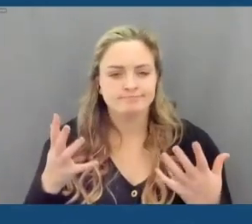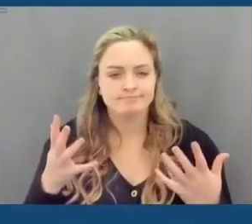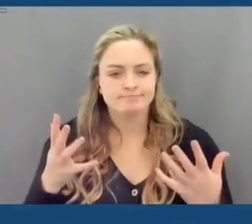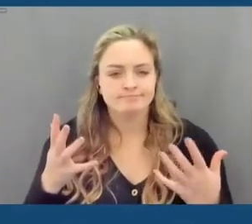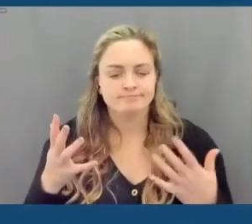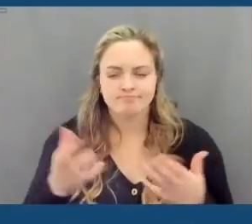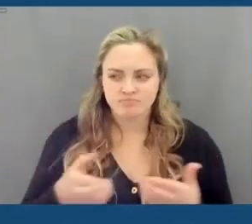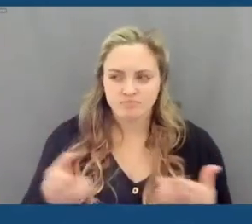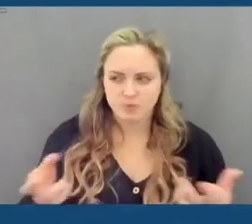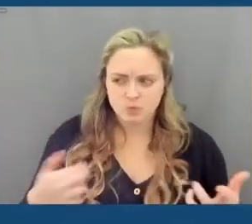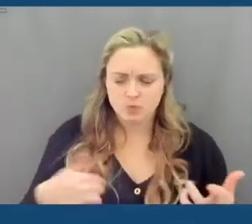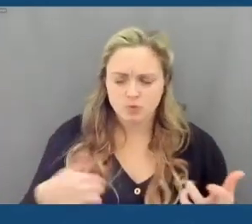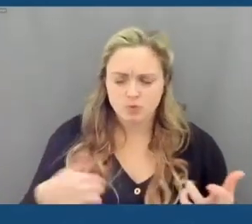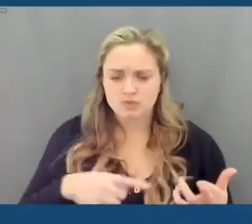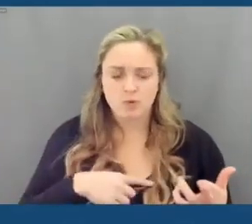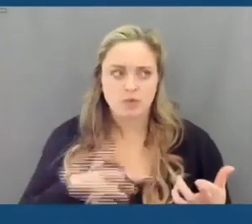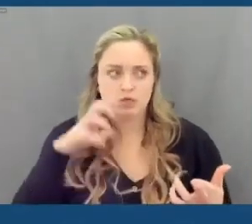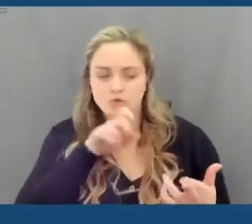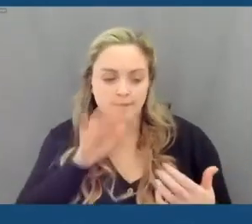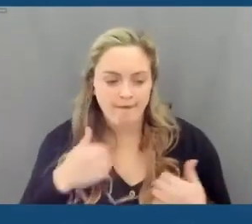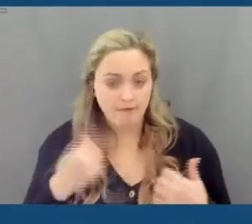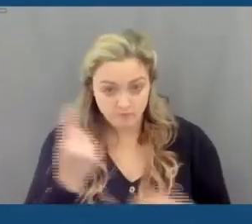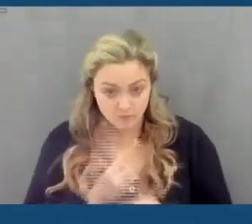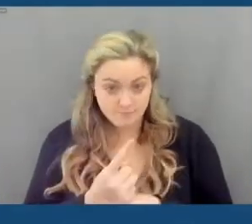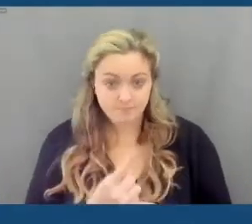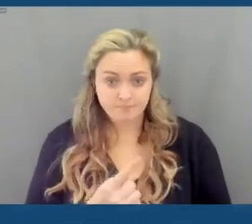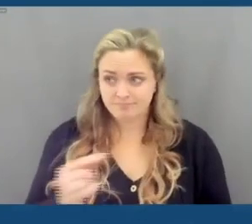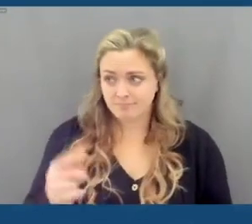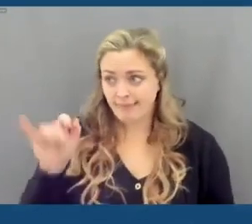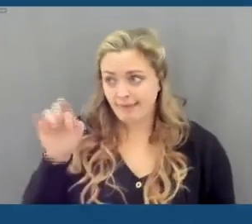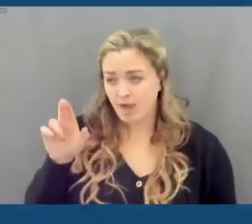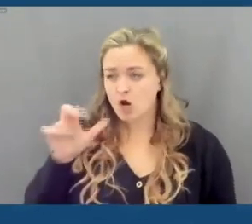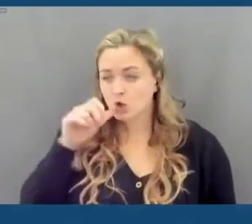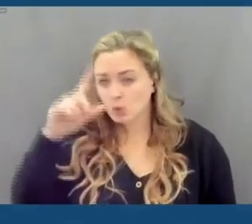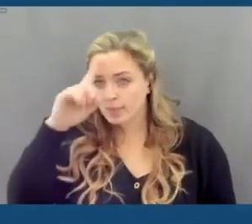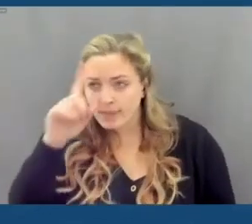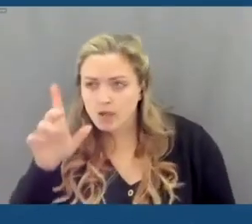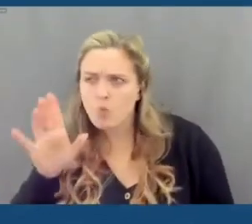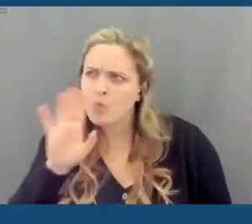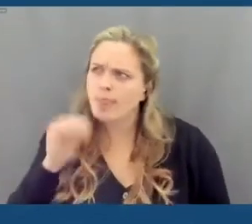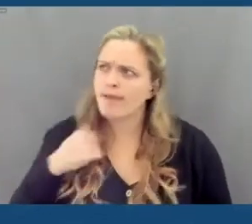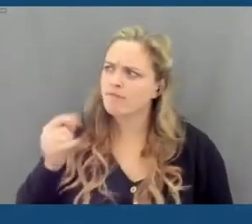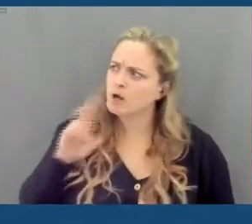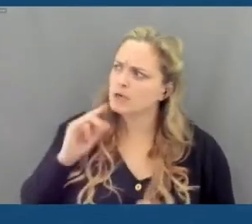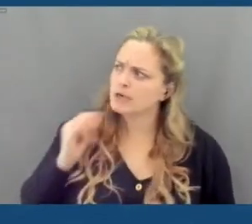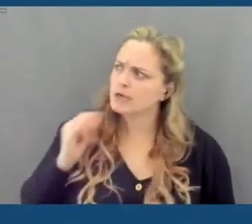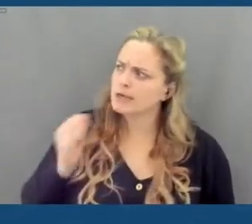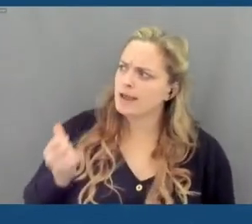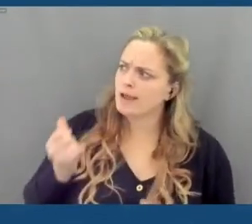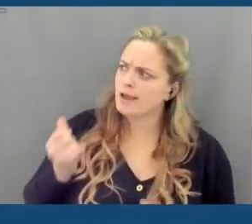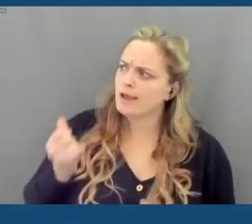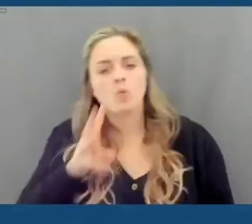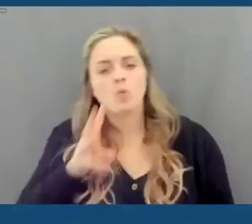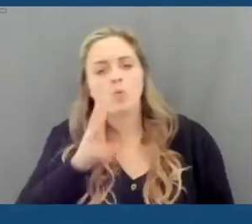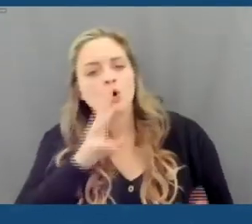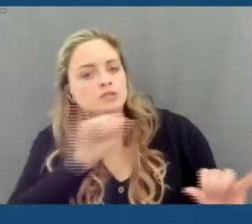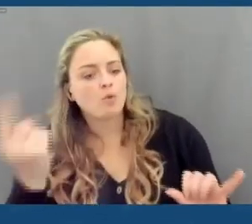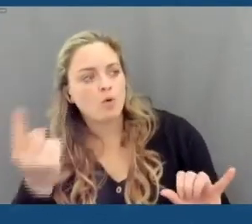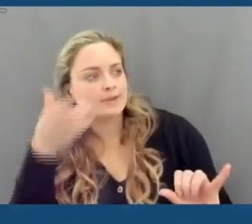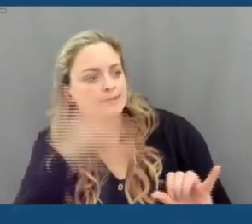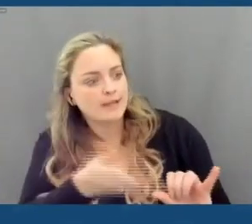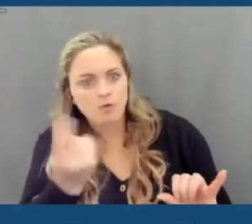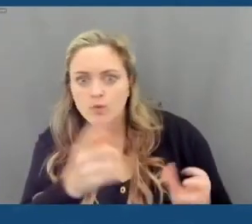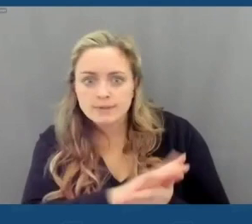resources that we take for granted, correct? Just like air, you don't think about it, it's always there. Water is always there and it's always clean until it's